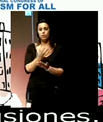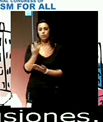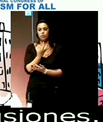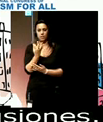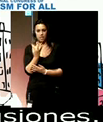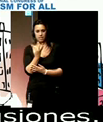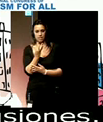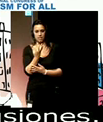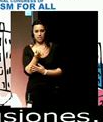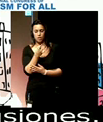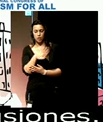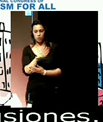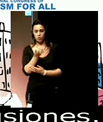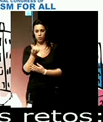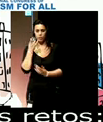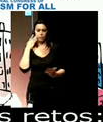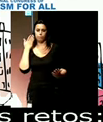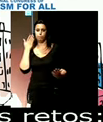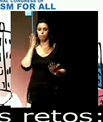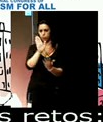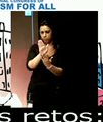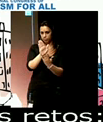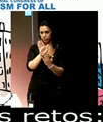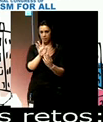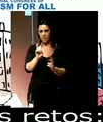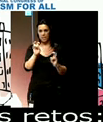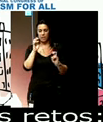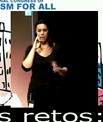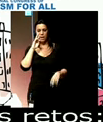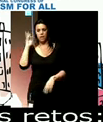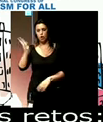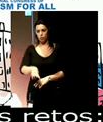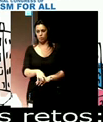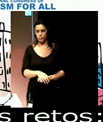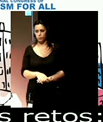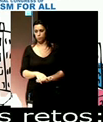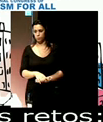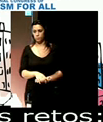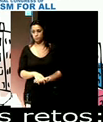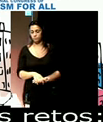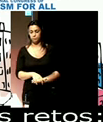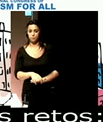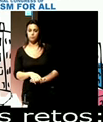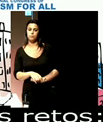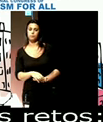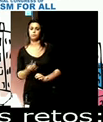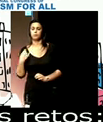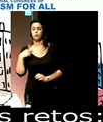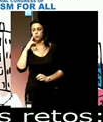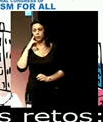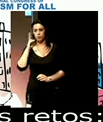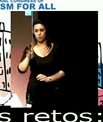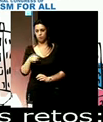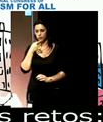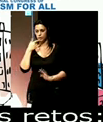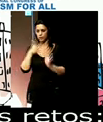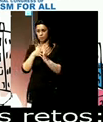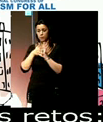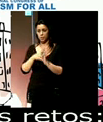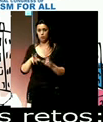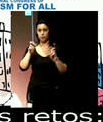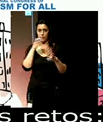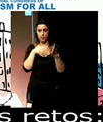aspect of recognition. Recognition by the people in concern. We're talking about blind and visually people currently, but also deaf when it